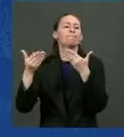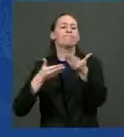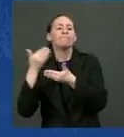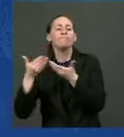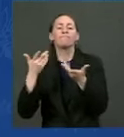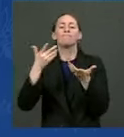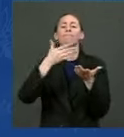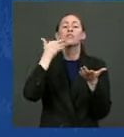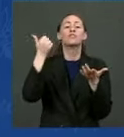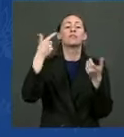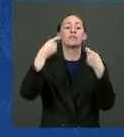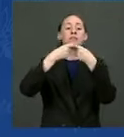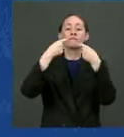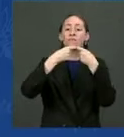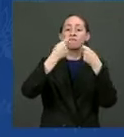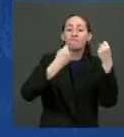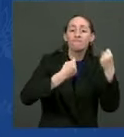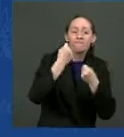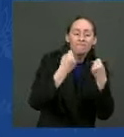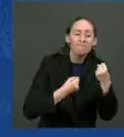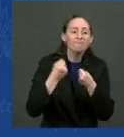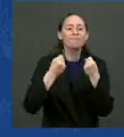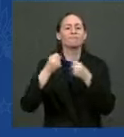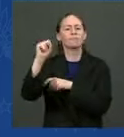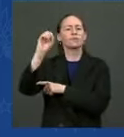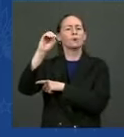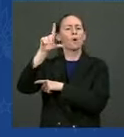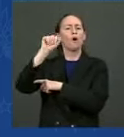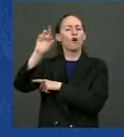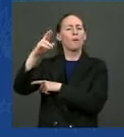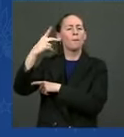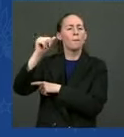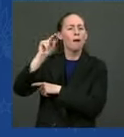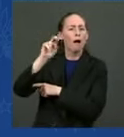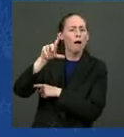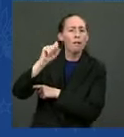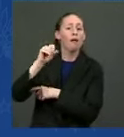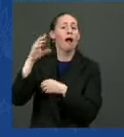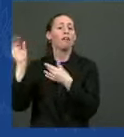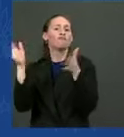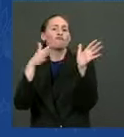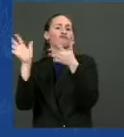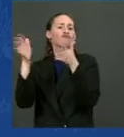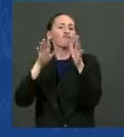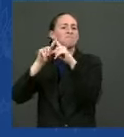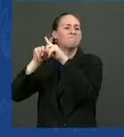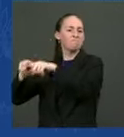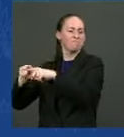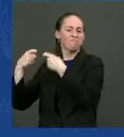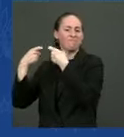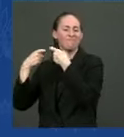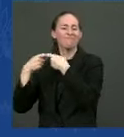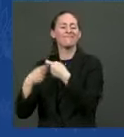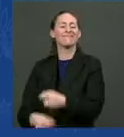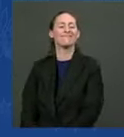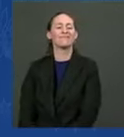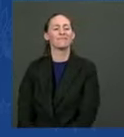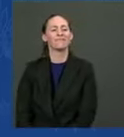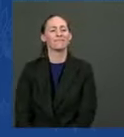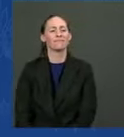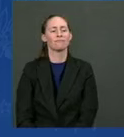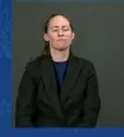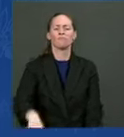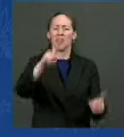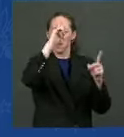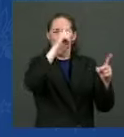power, battery power. The bottom line is this: when we give working families a break, we're not just raising their